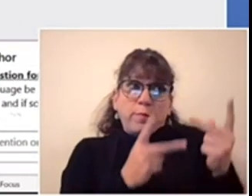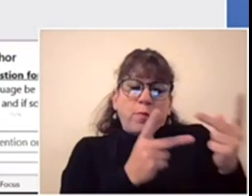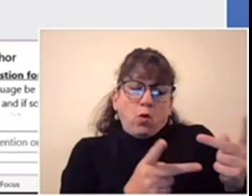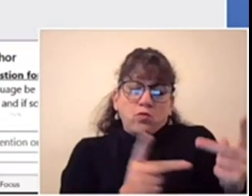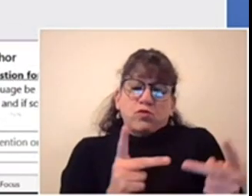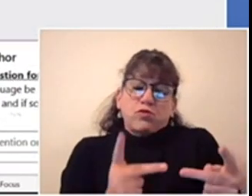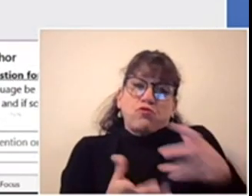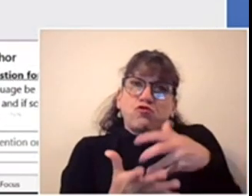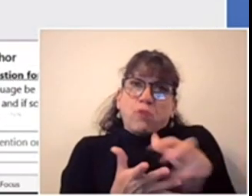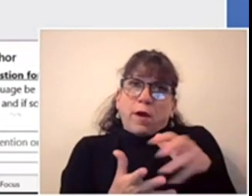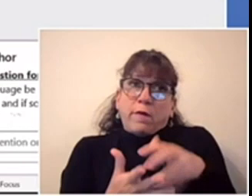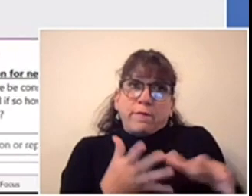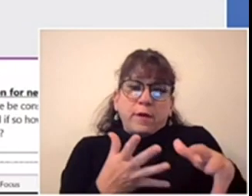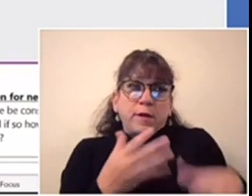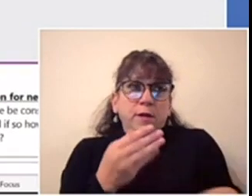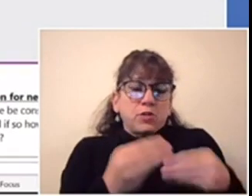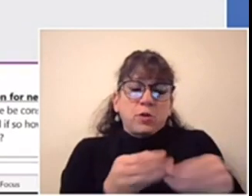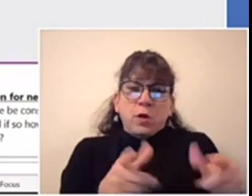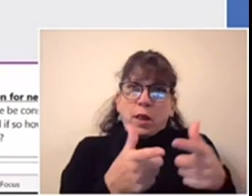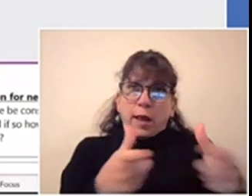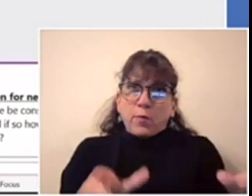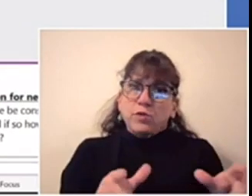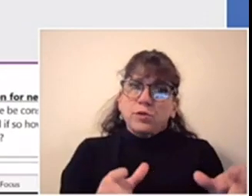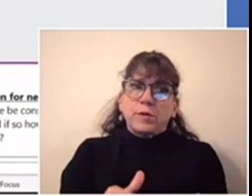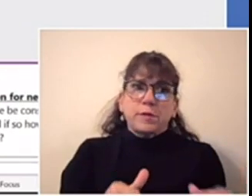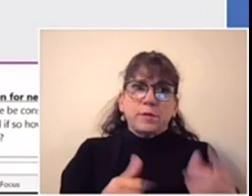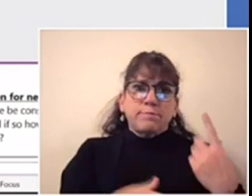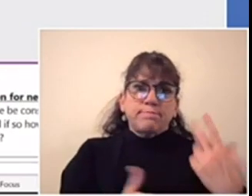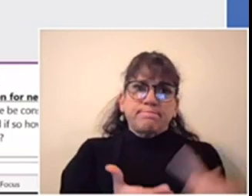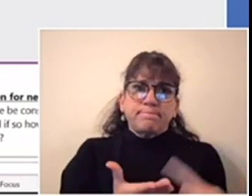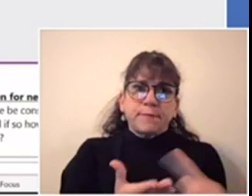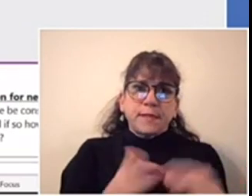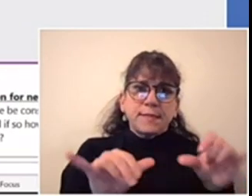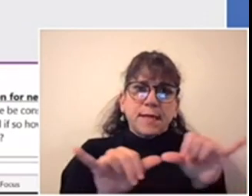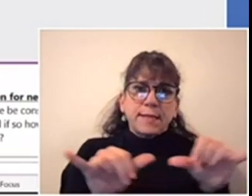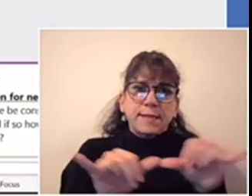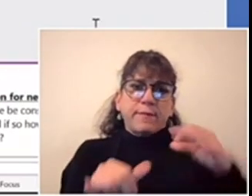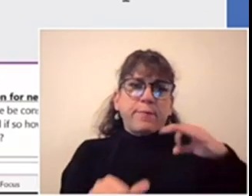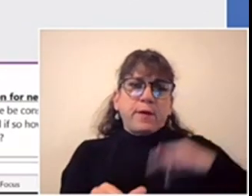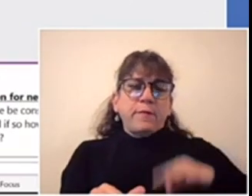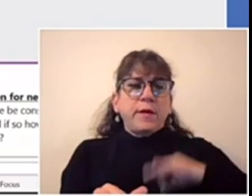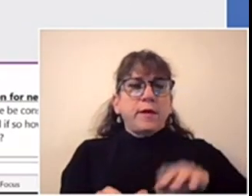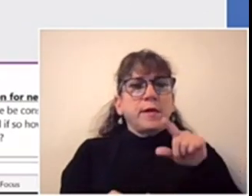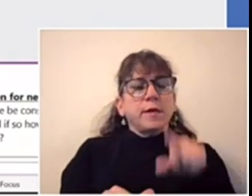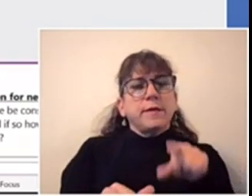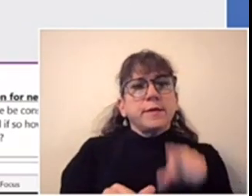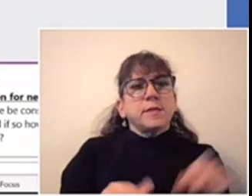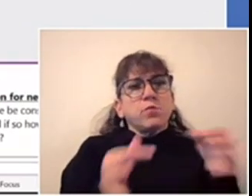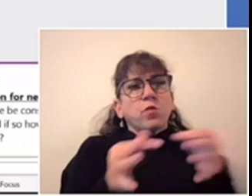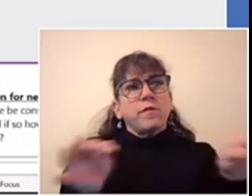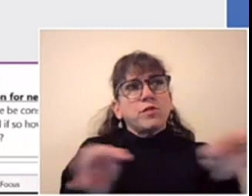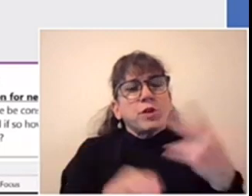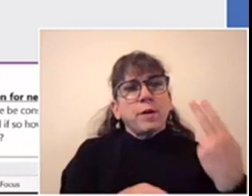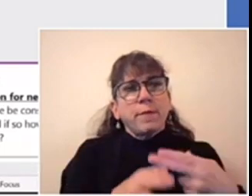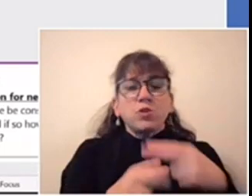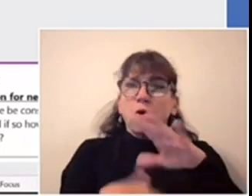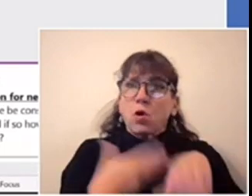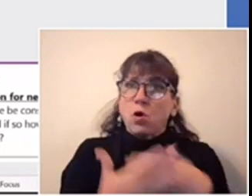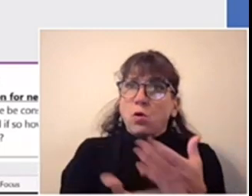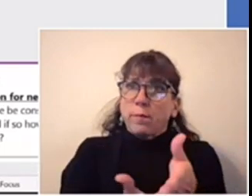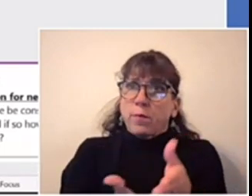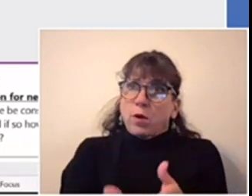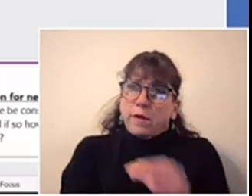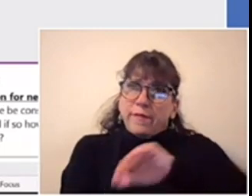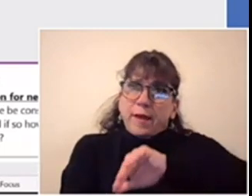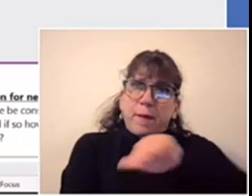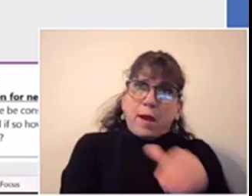language. Let's first talk about the size of the benefit. This provision mentions that all or a portion of the amount by which